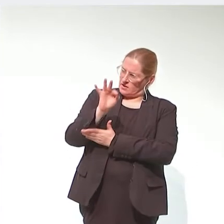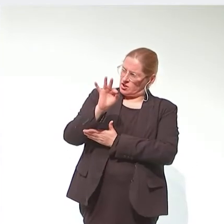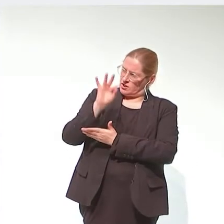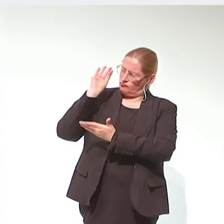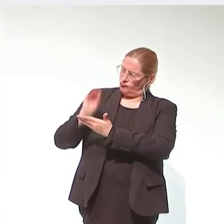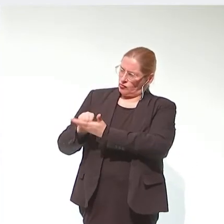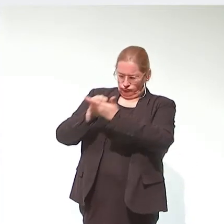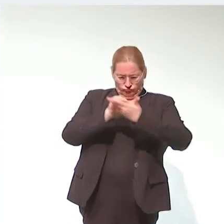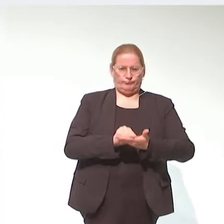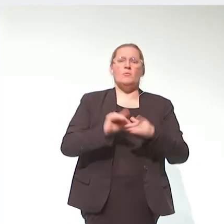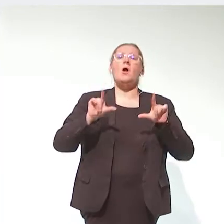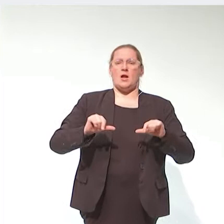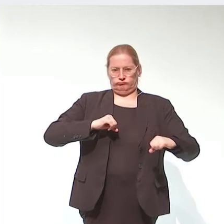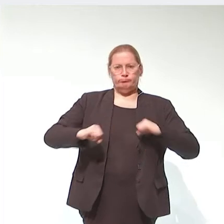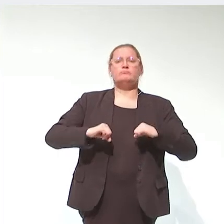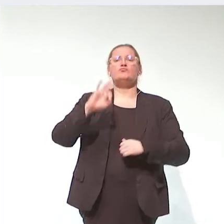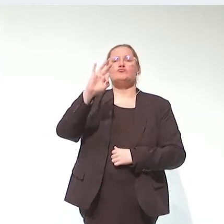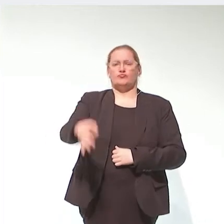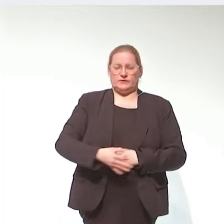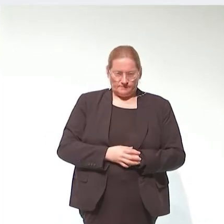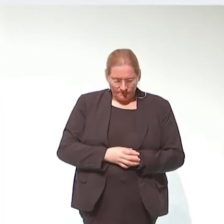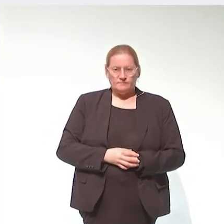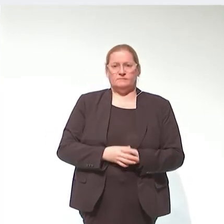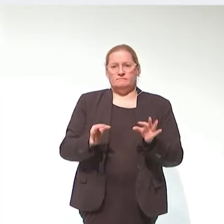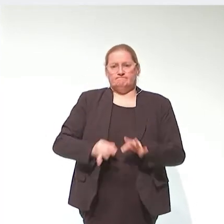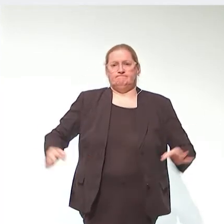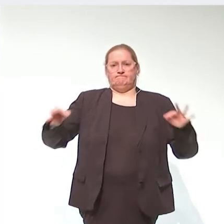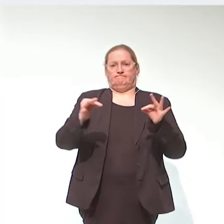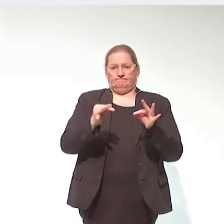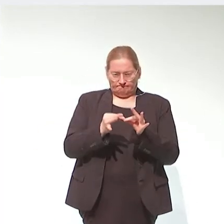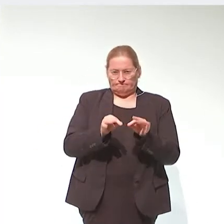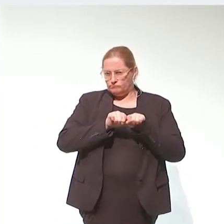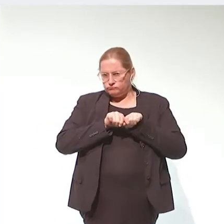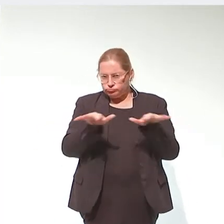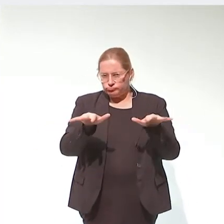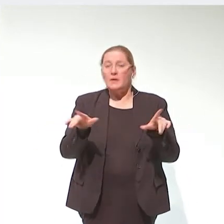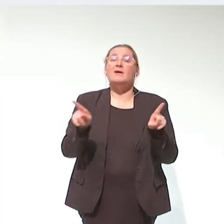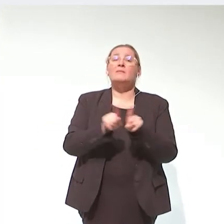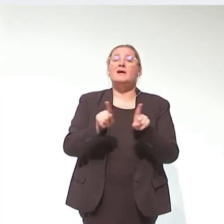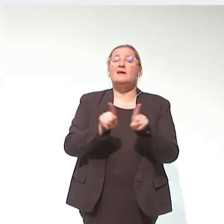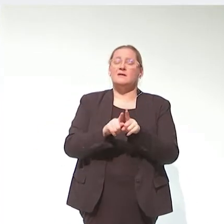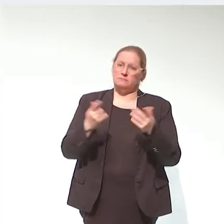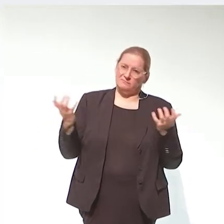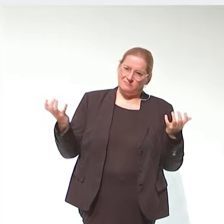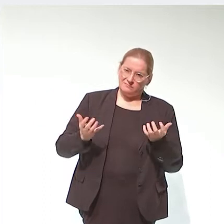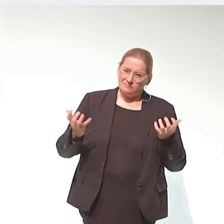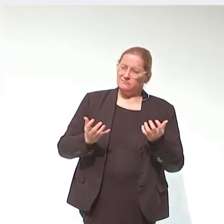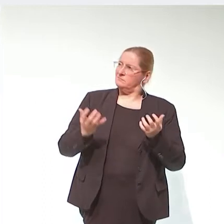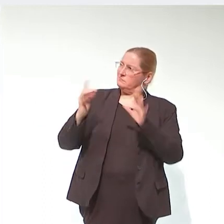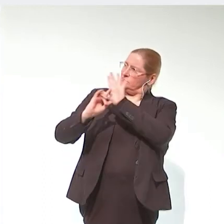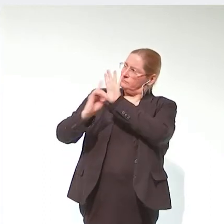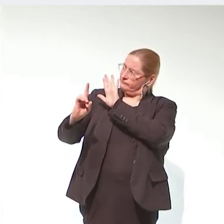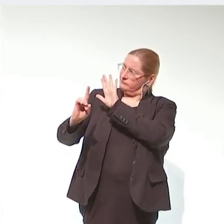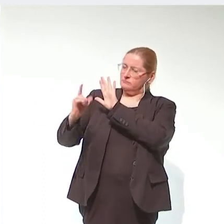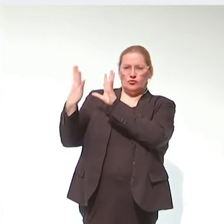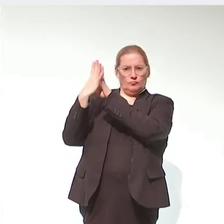on domestic legislation as well as enforcement and monitoring to ensure that these are respected. The Accessible